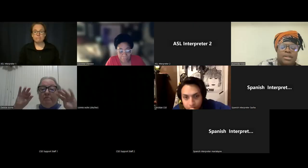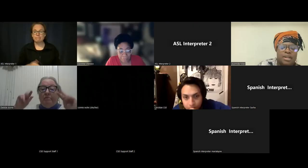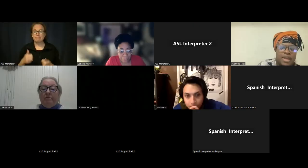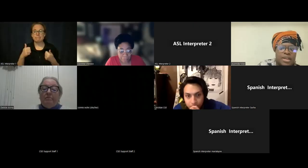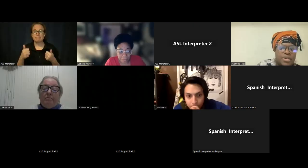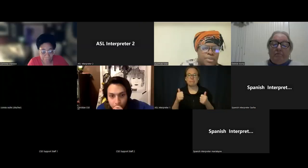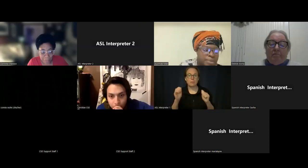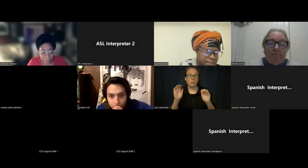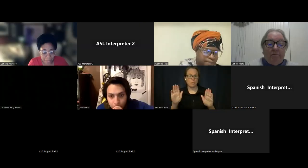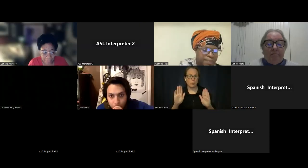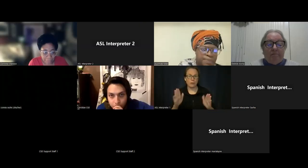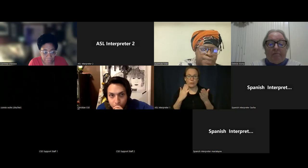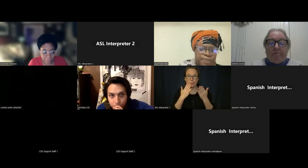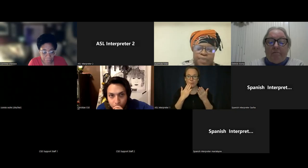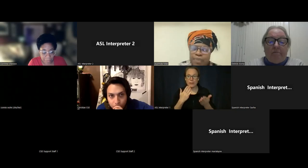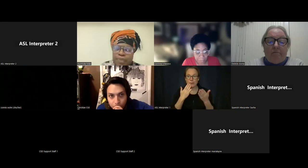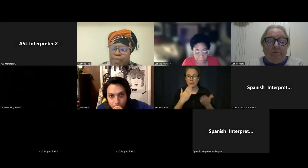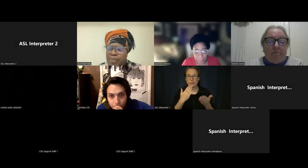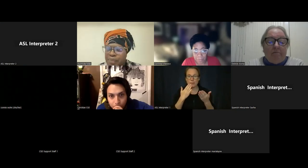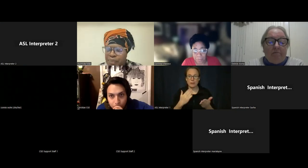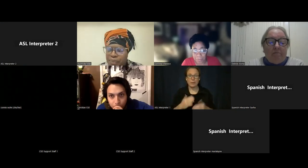fantastic. Thank you.